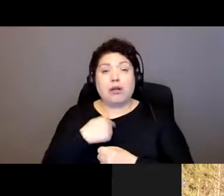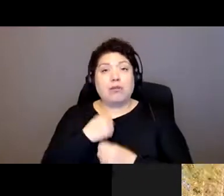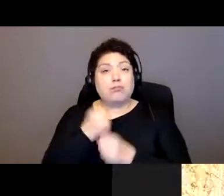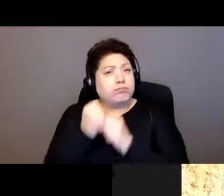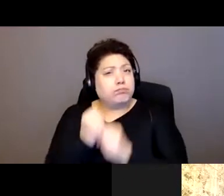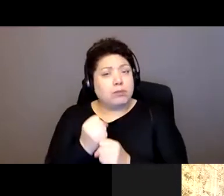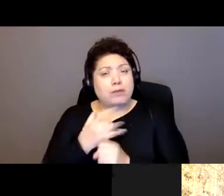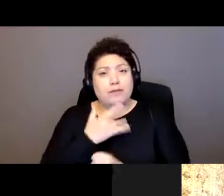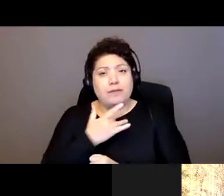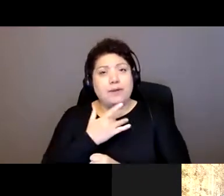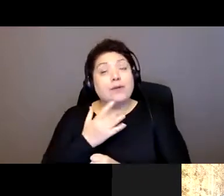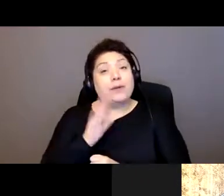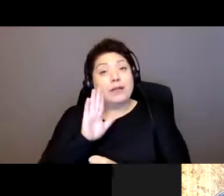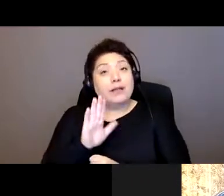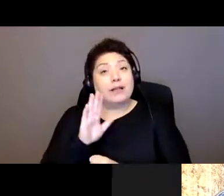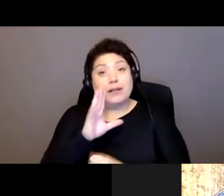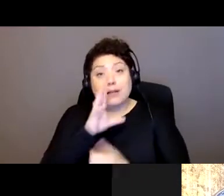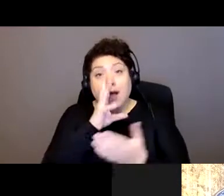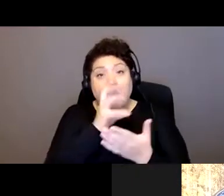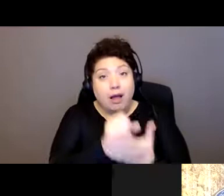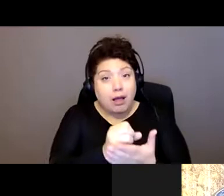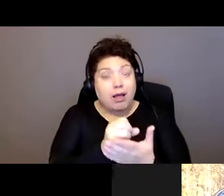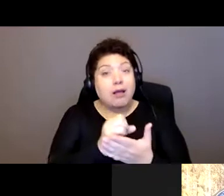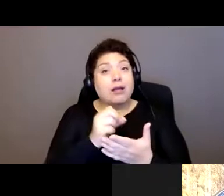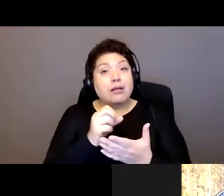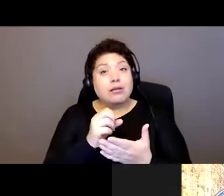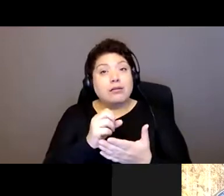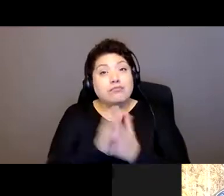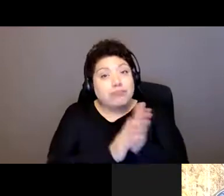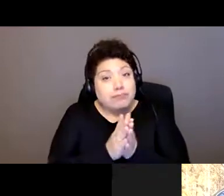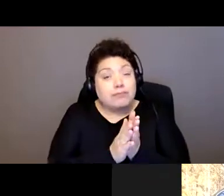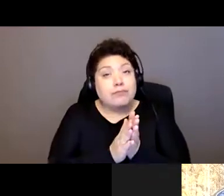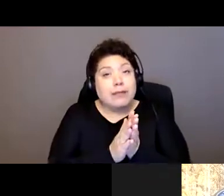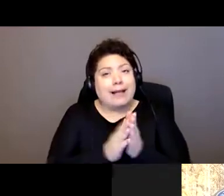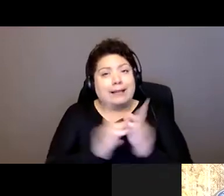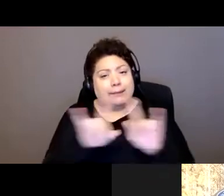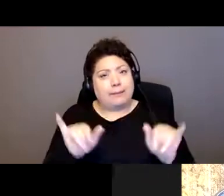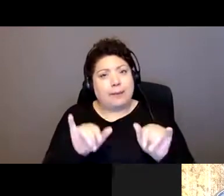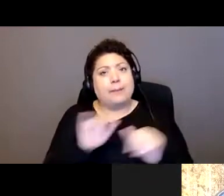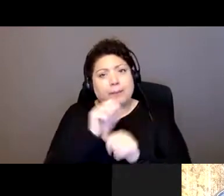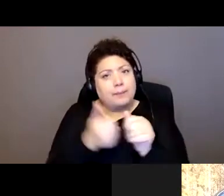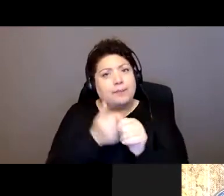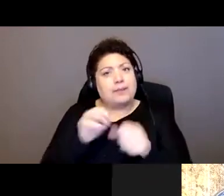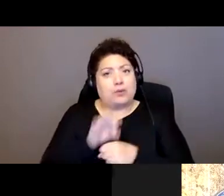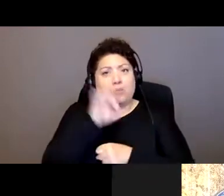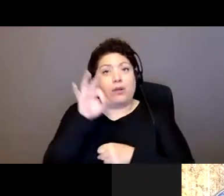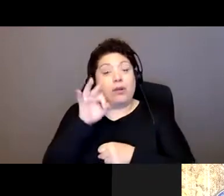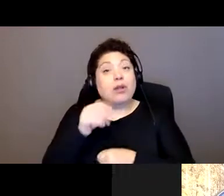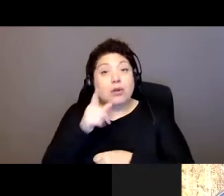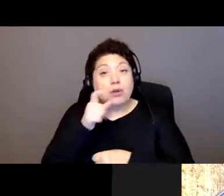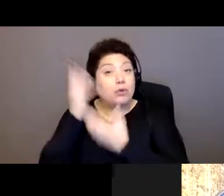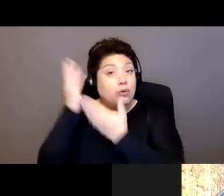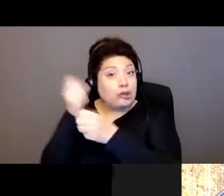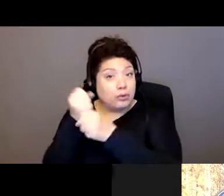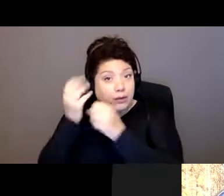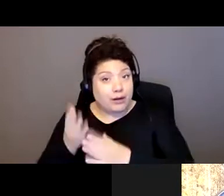my sexuality in some ways. Like I believe the Creator gave me this